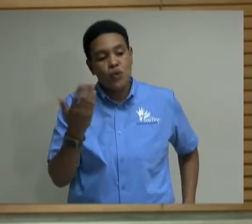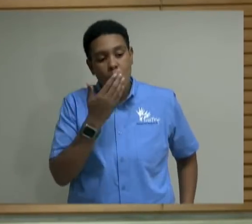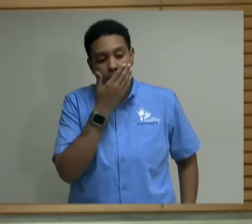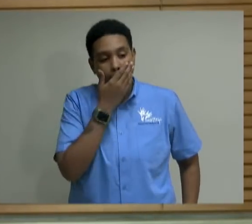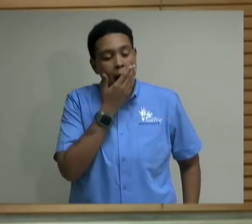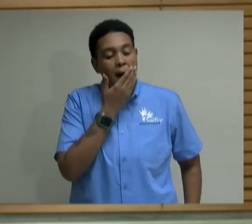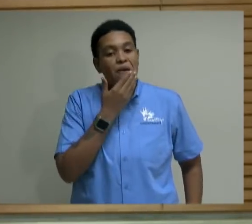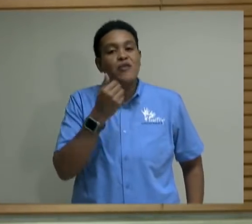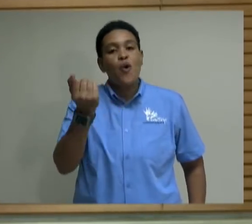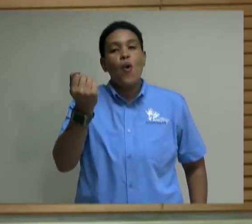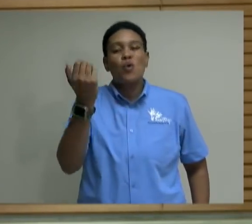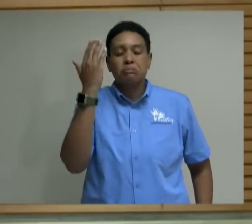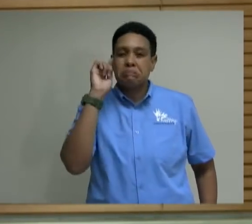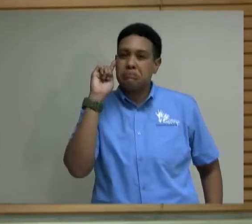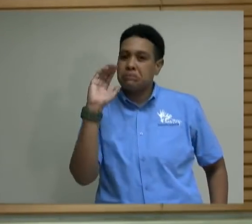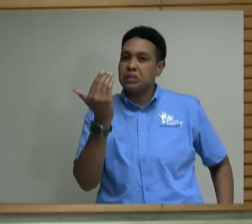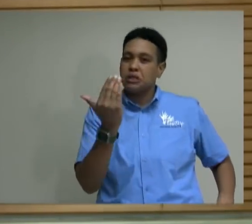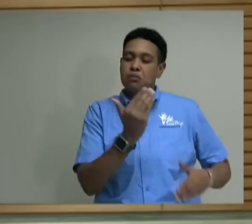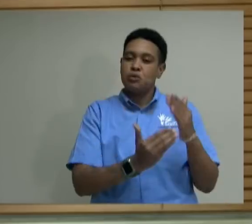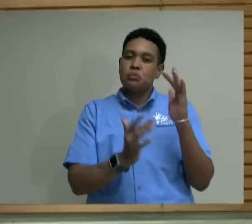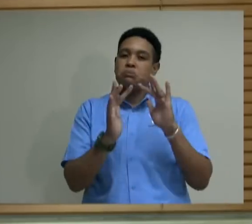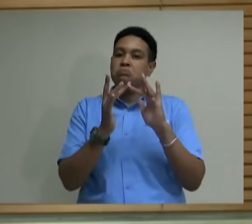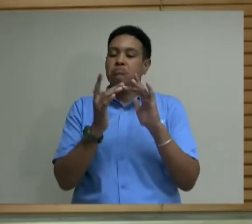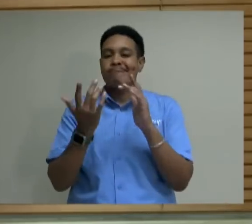All right, so we're having some technical issues.